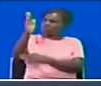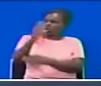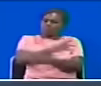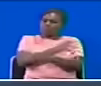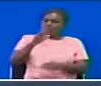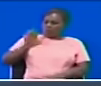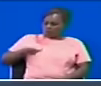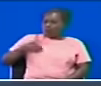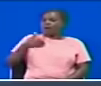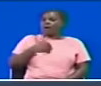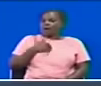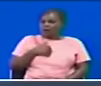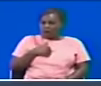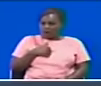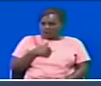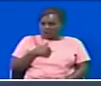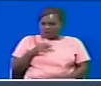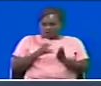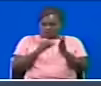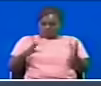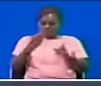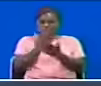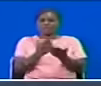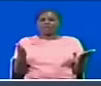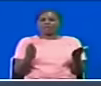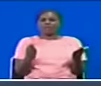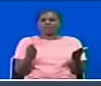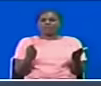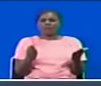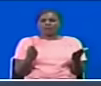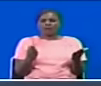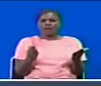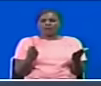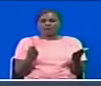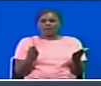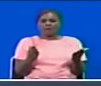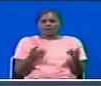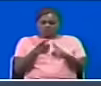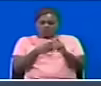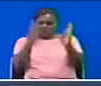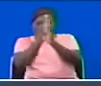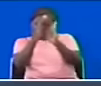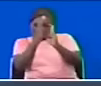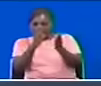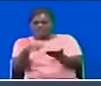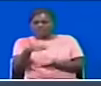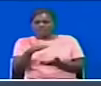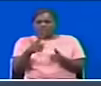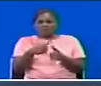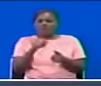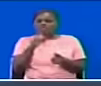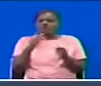a woman has that will remove something. In Kiswahili, tunasema pangoni. Okay. It will come out, okay. But not the